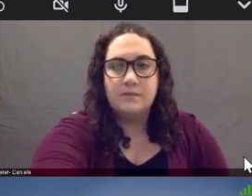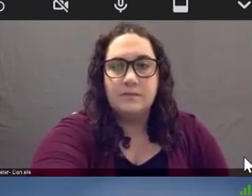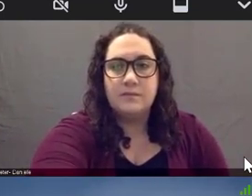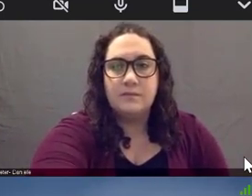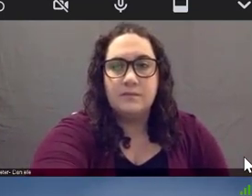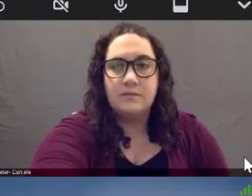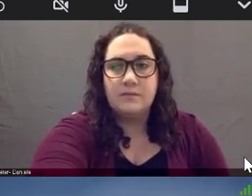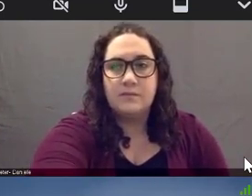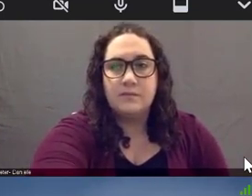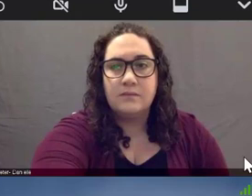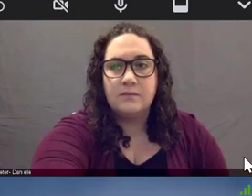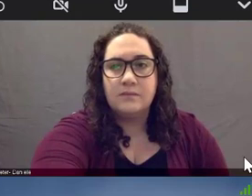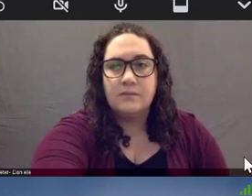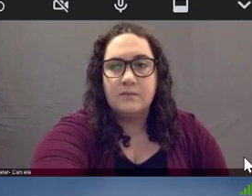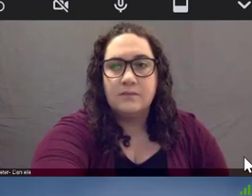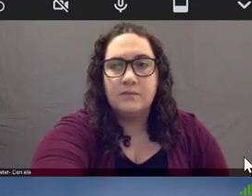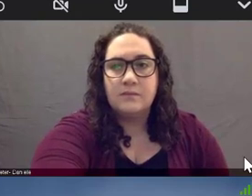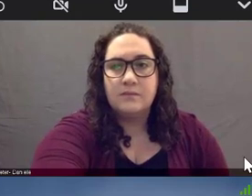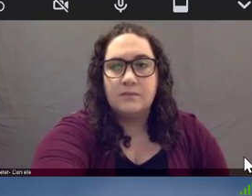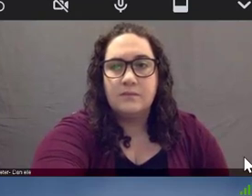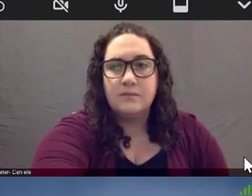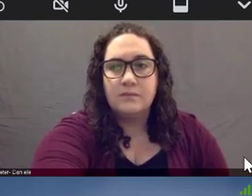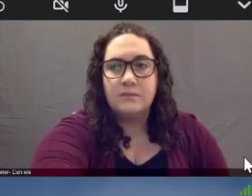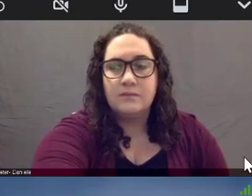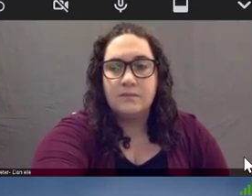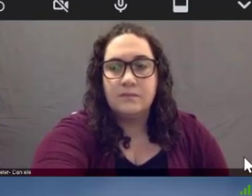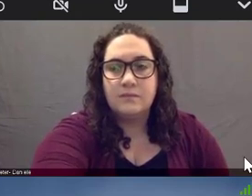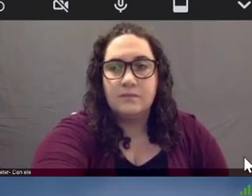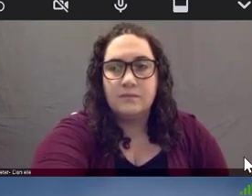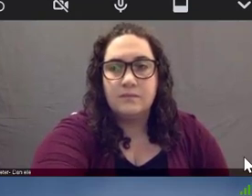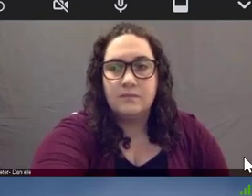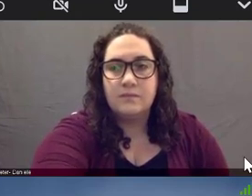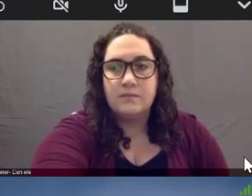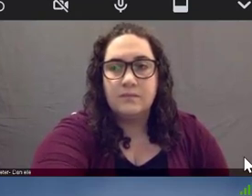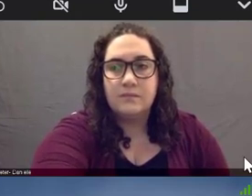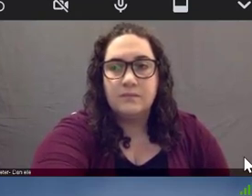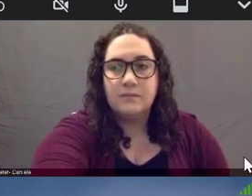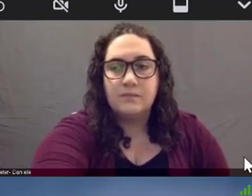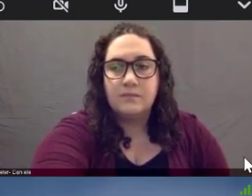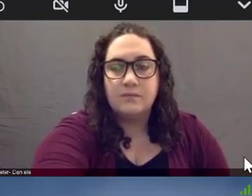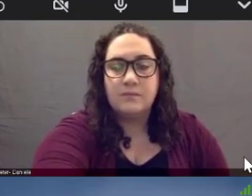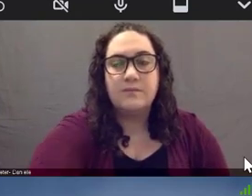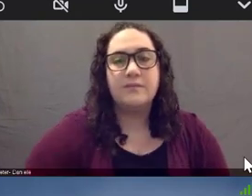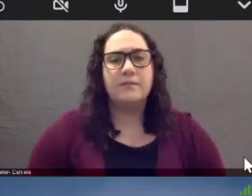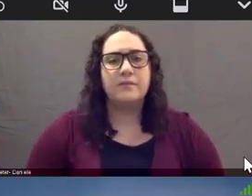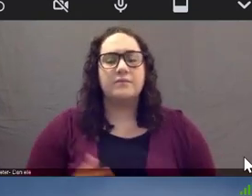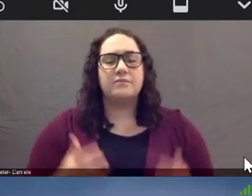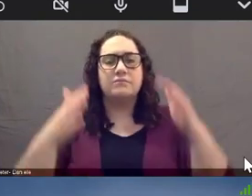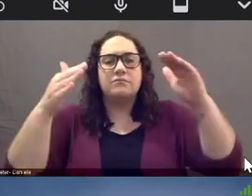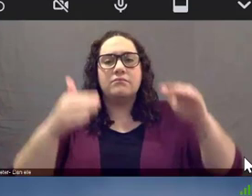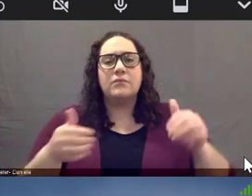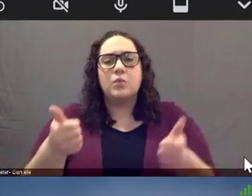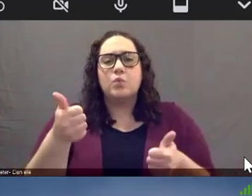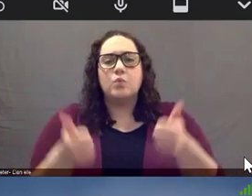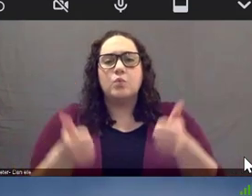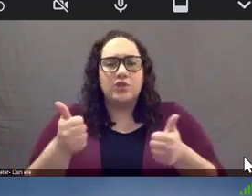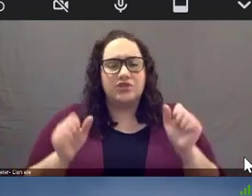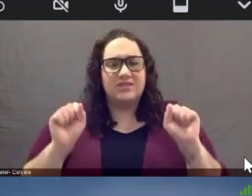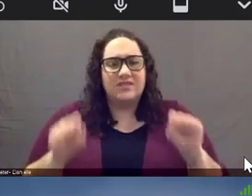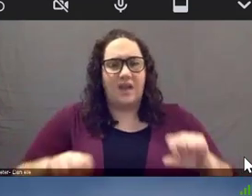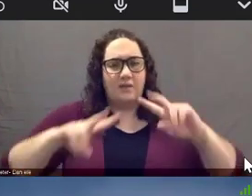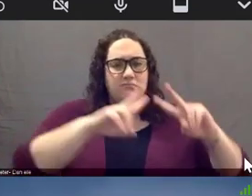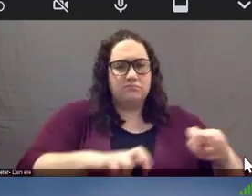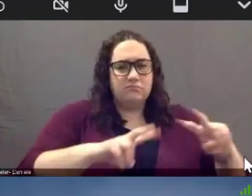In the next problem, which of the following types of heat exchangers can be analyzed using both the log mean temperature difference and